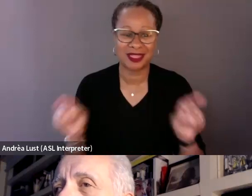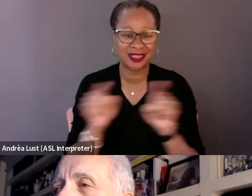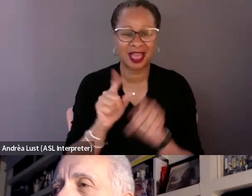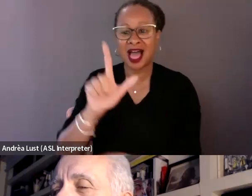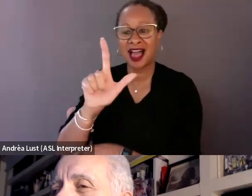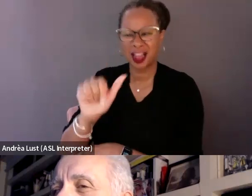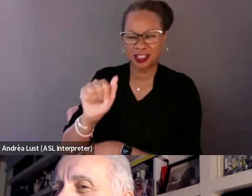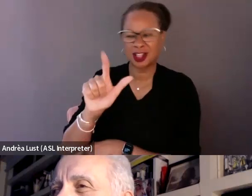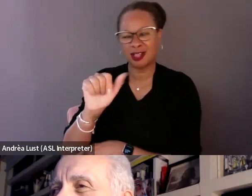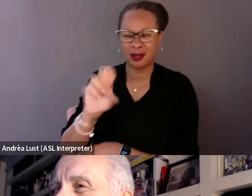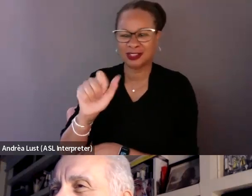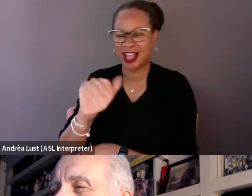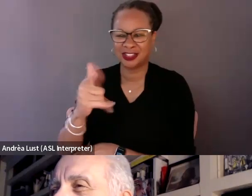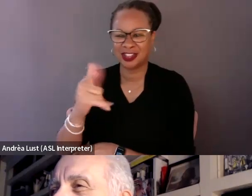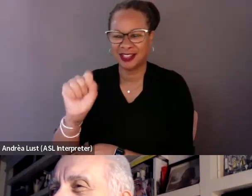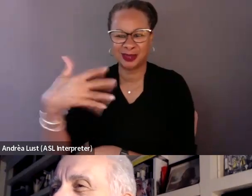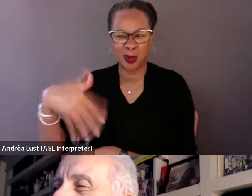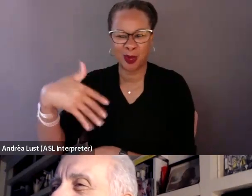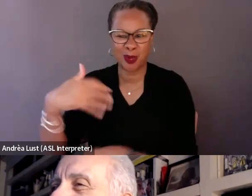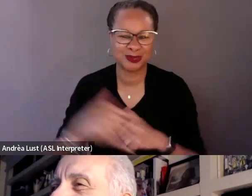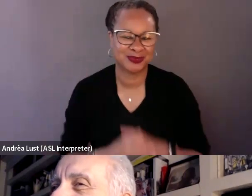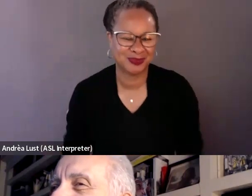Los Angeles. Wow.